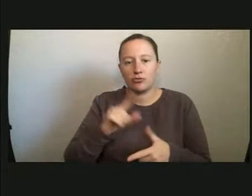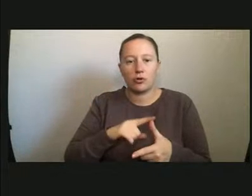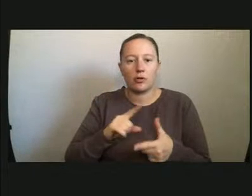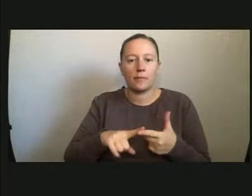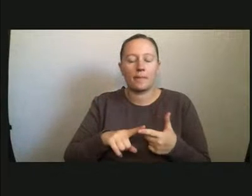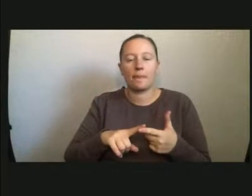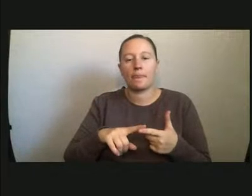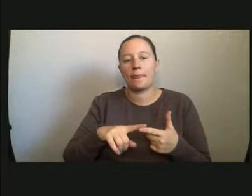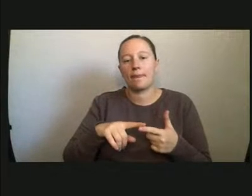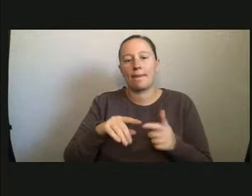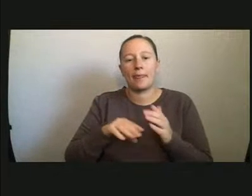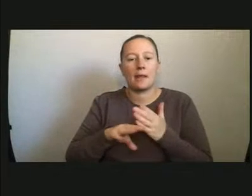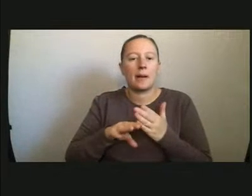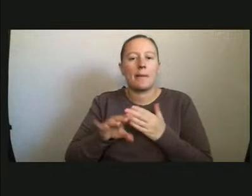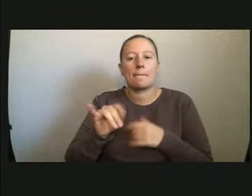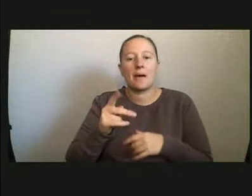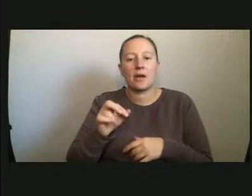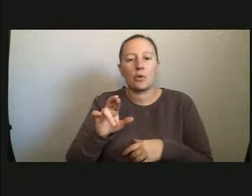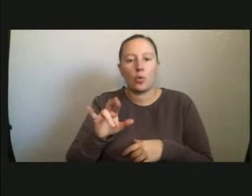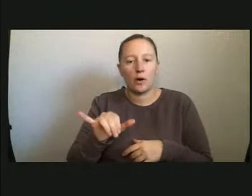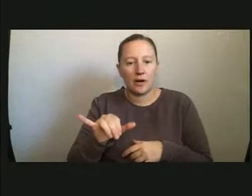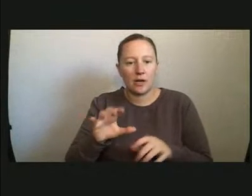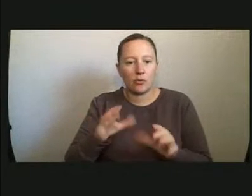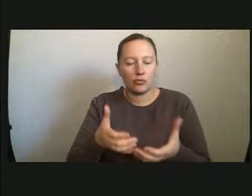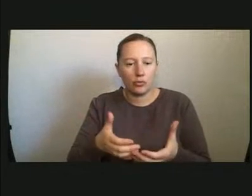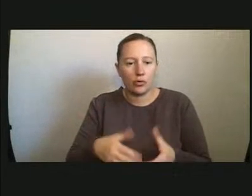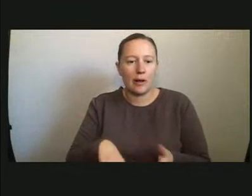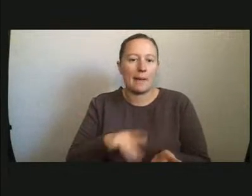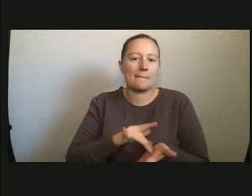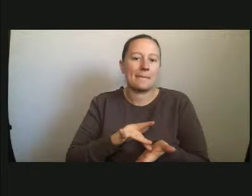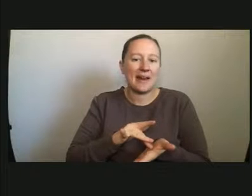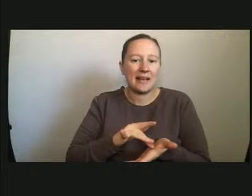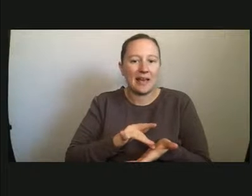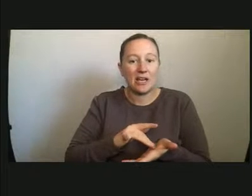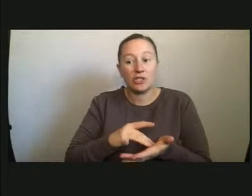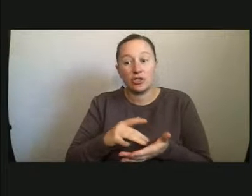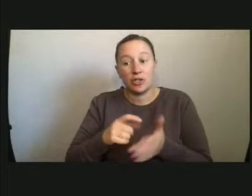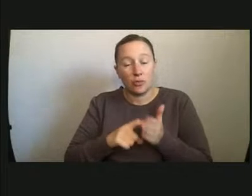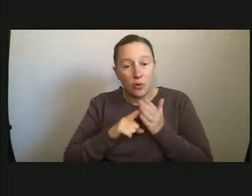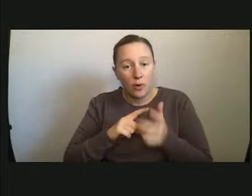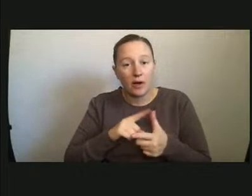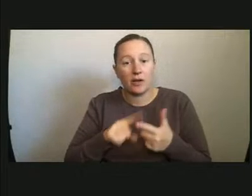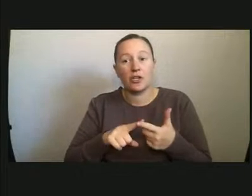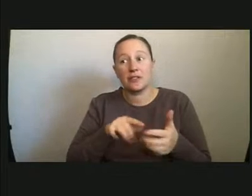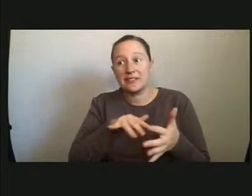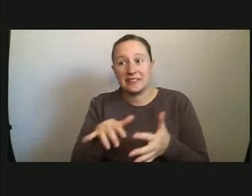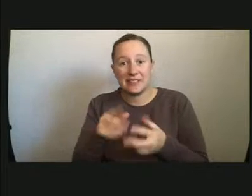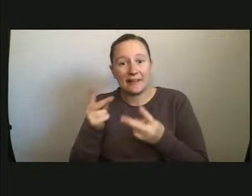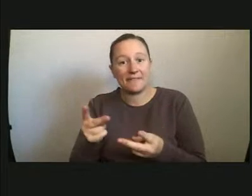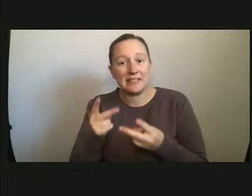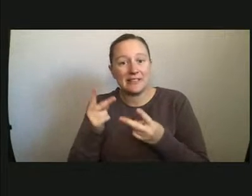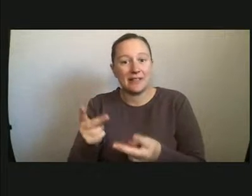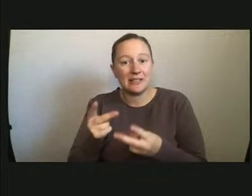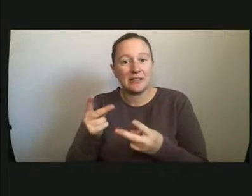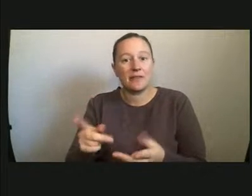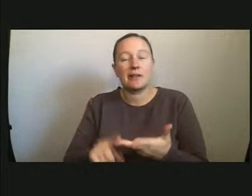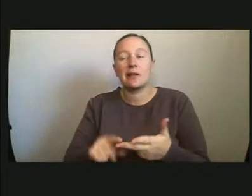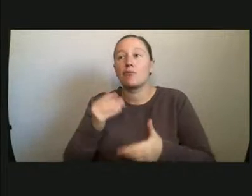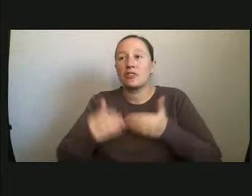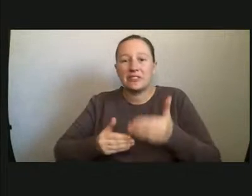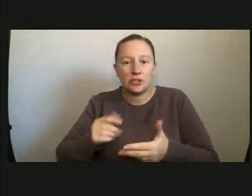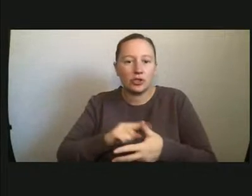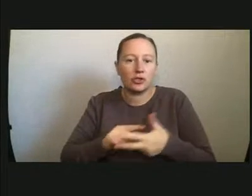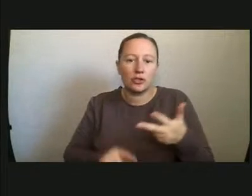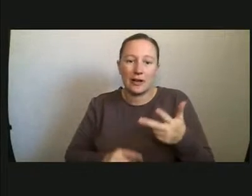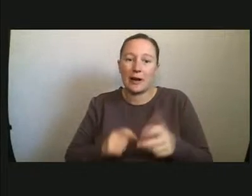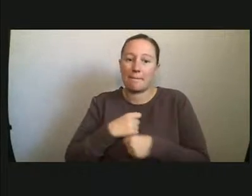have complex medication regimes, when you have multiple study visits, multiple procedures, this makes participation harder, and it